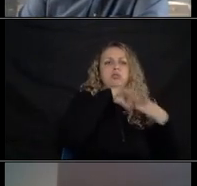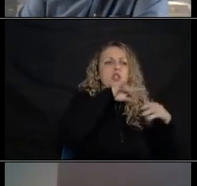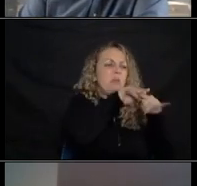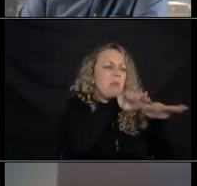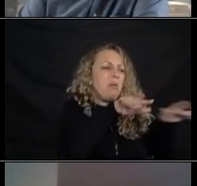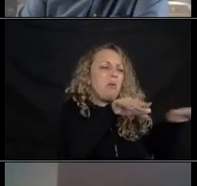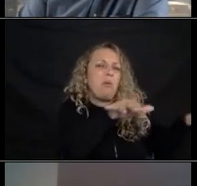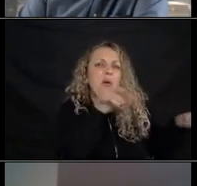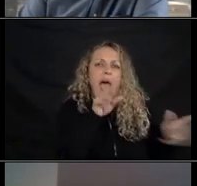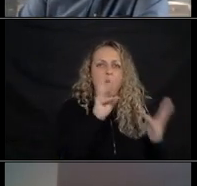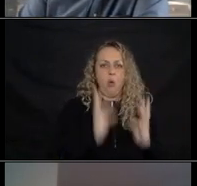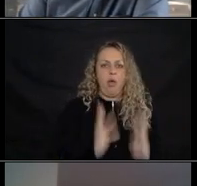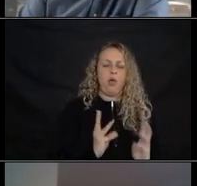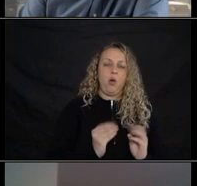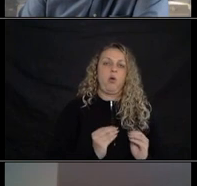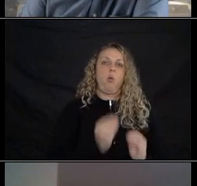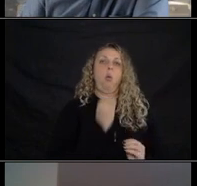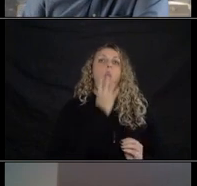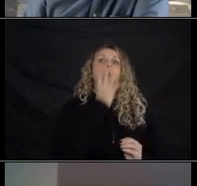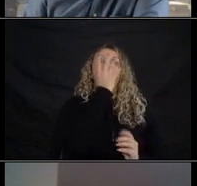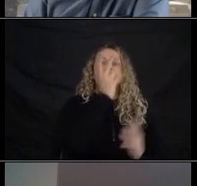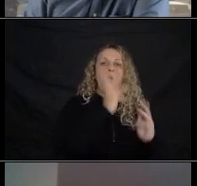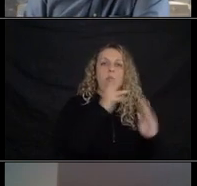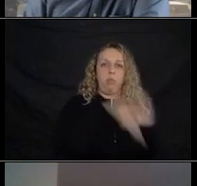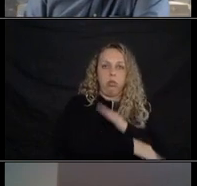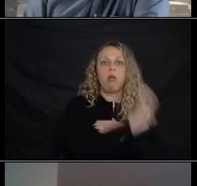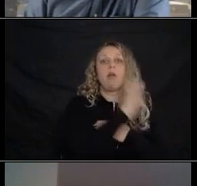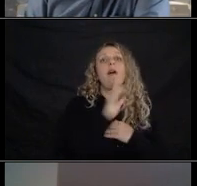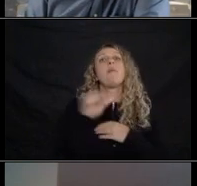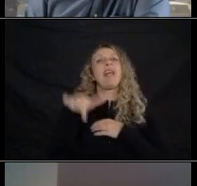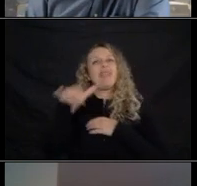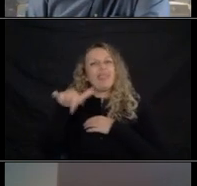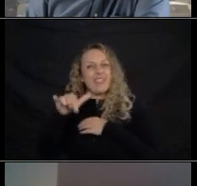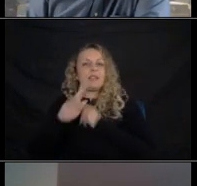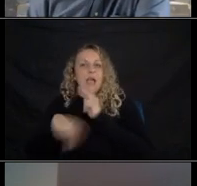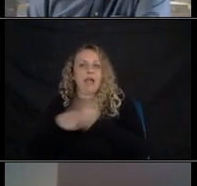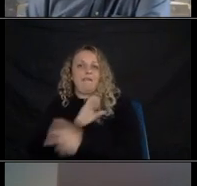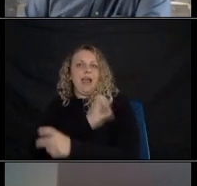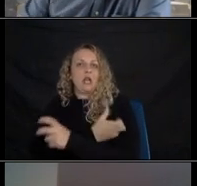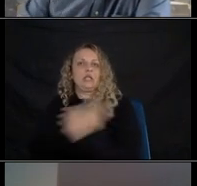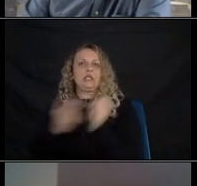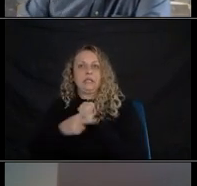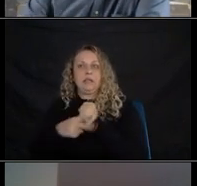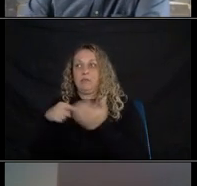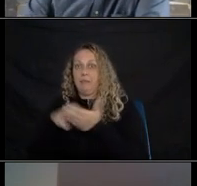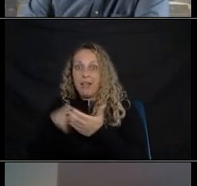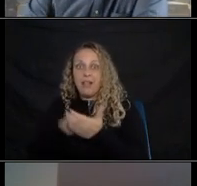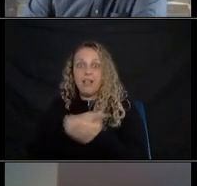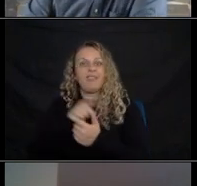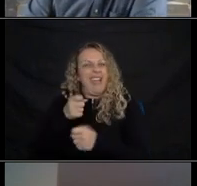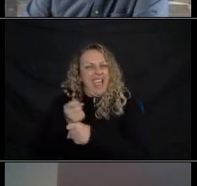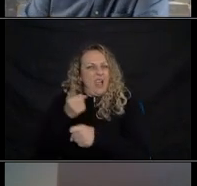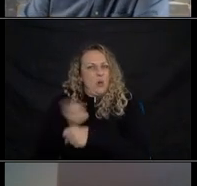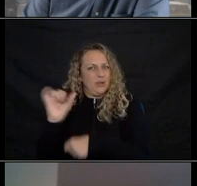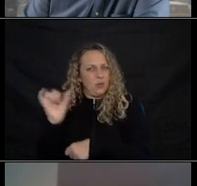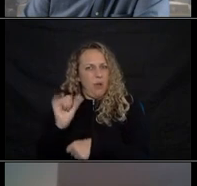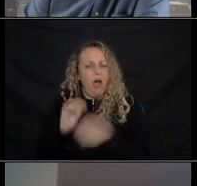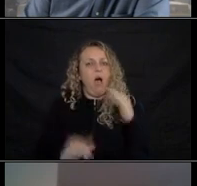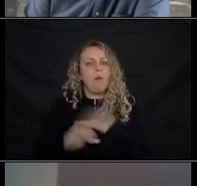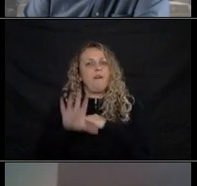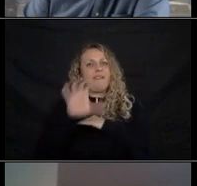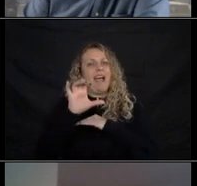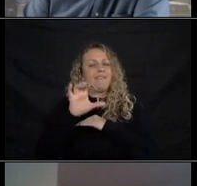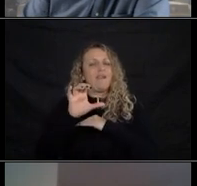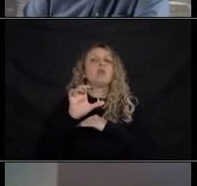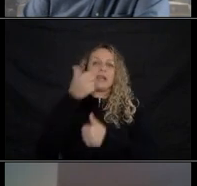our climate. And whereas cutting energy waste saves U.S. consumers billions of dollars on their utility bills annually, up to $500